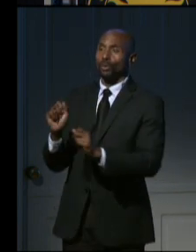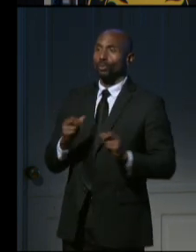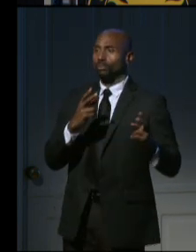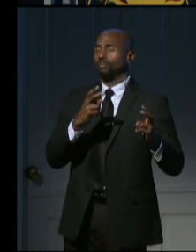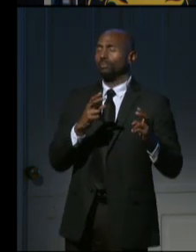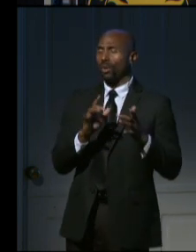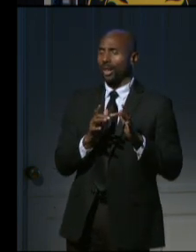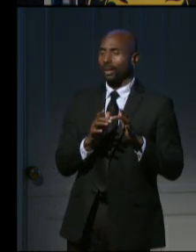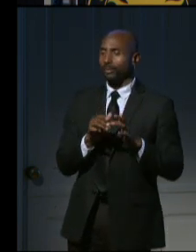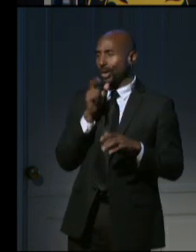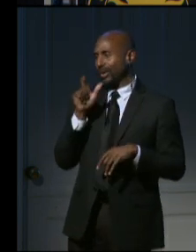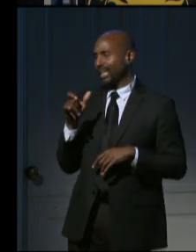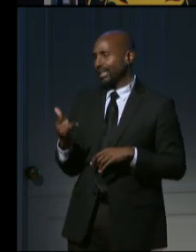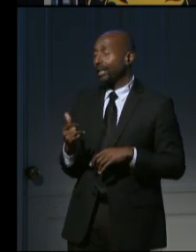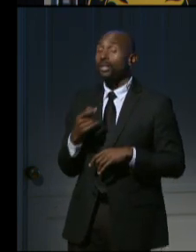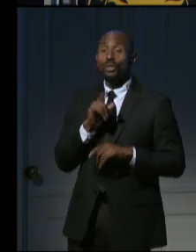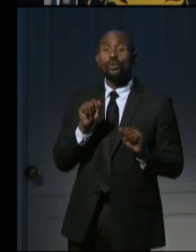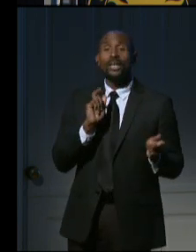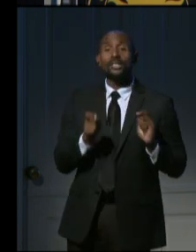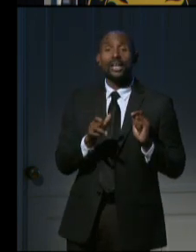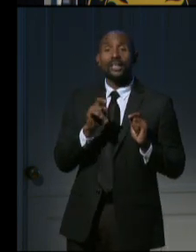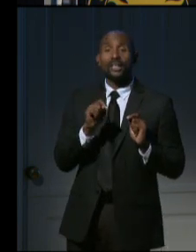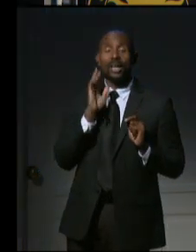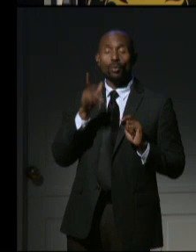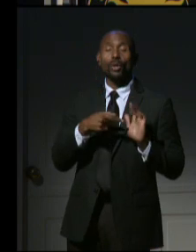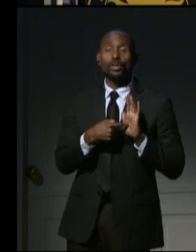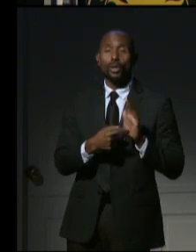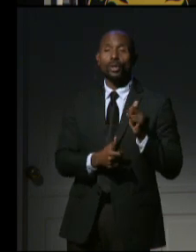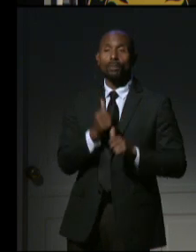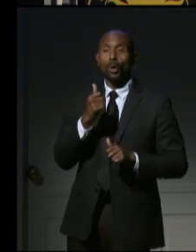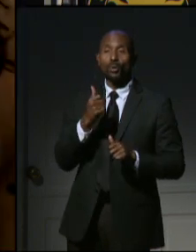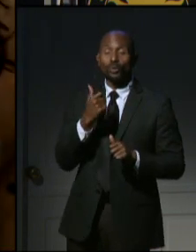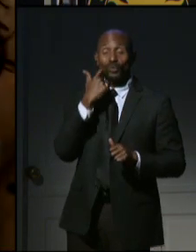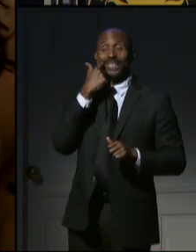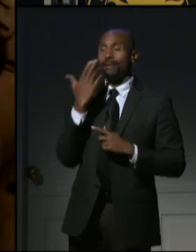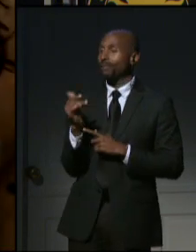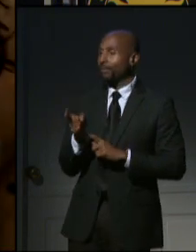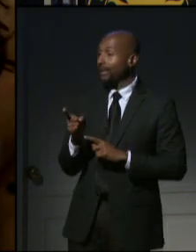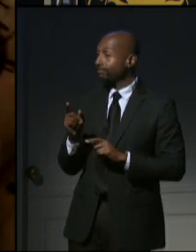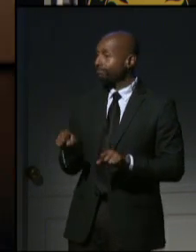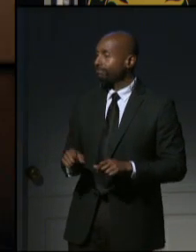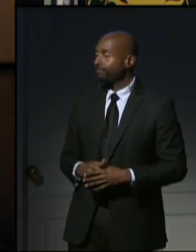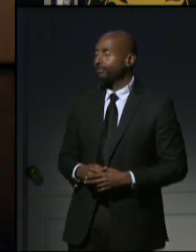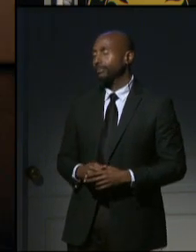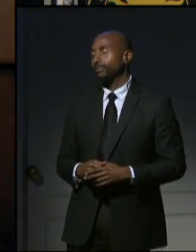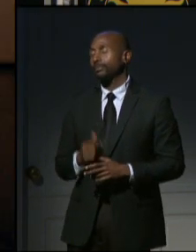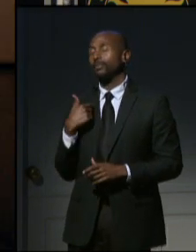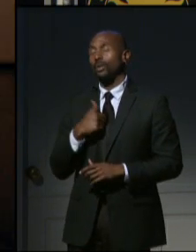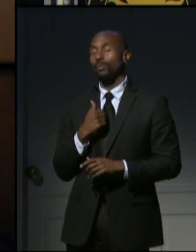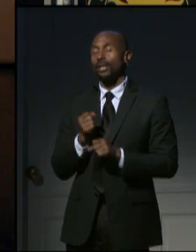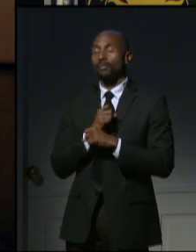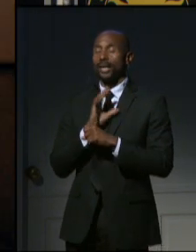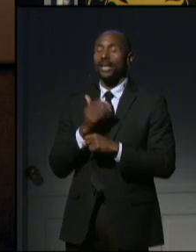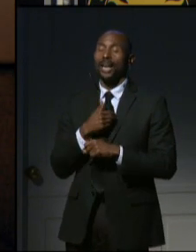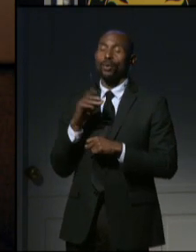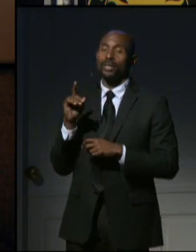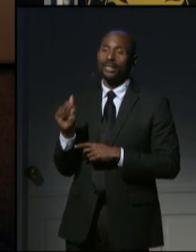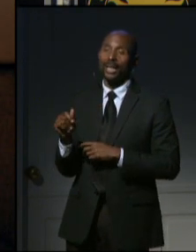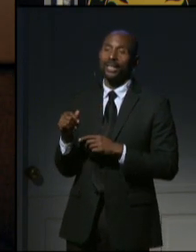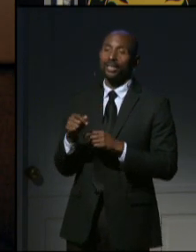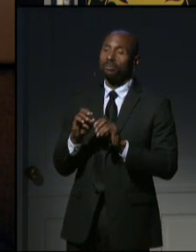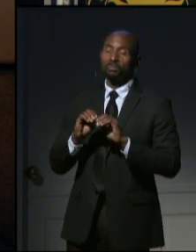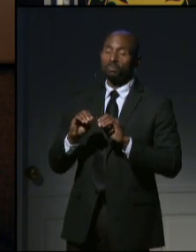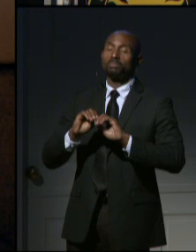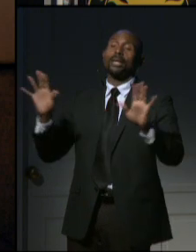needed because you can change it and it will reflect at the latest in 15 minutes. So we've always made our data transparent.